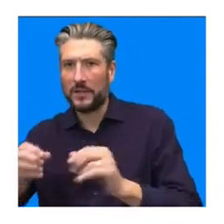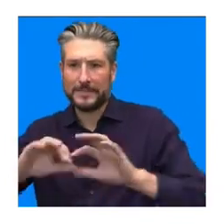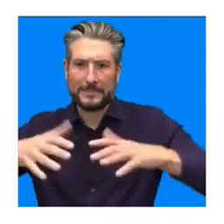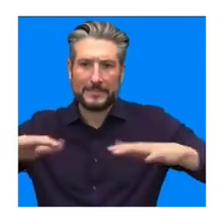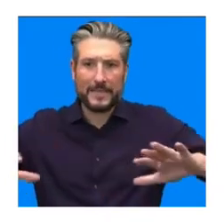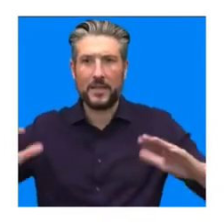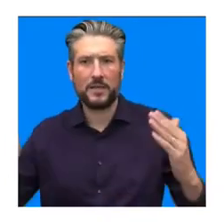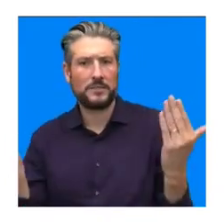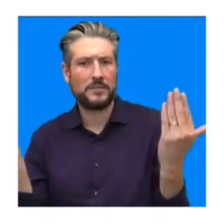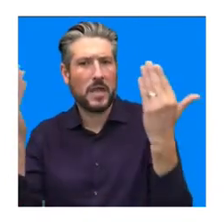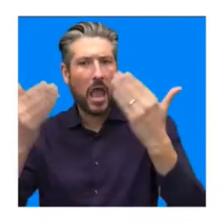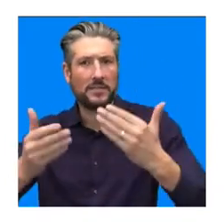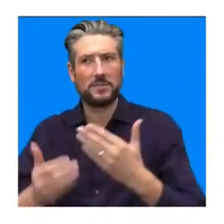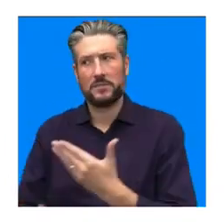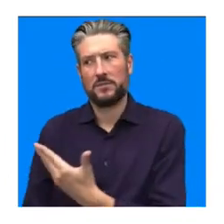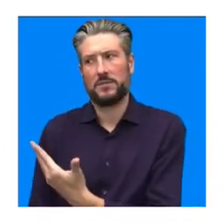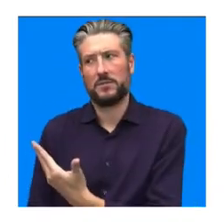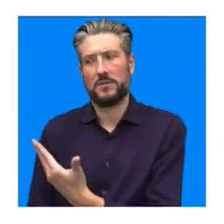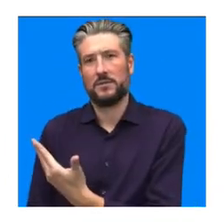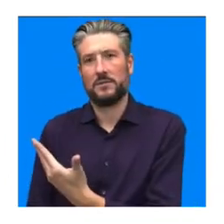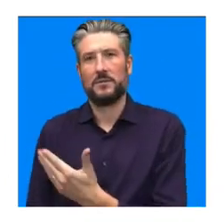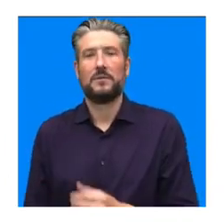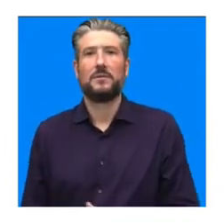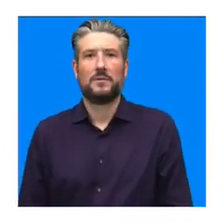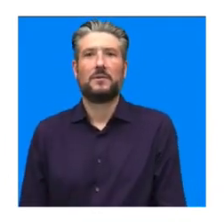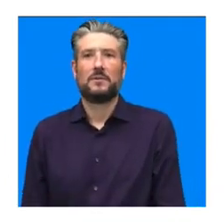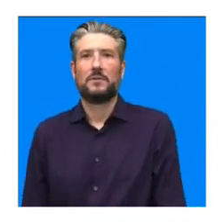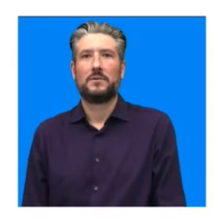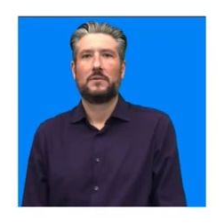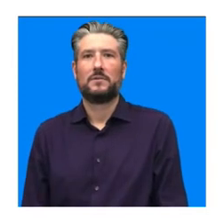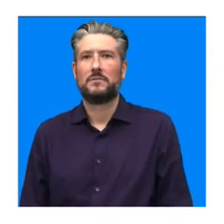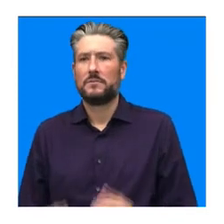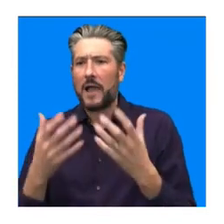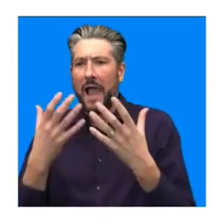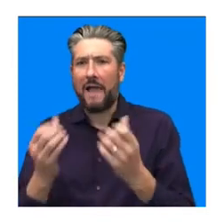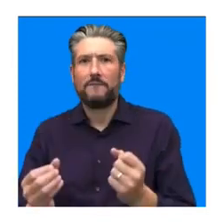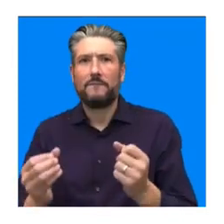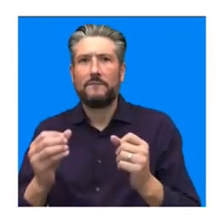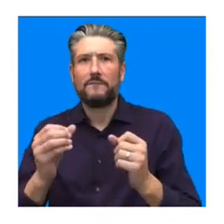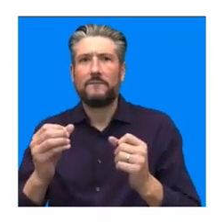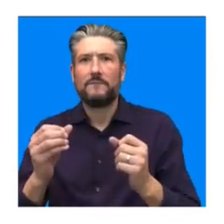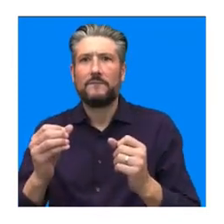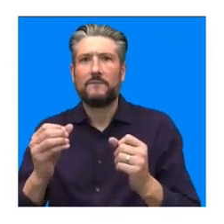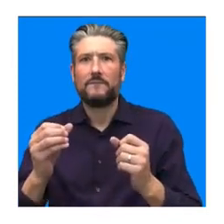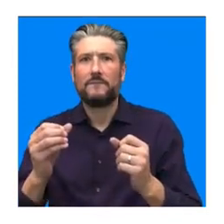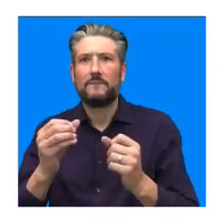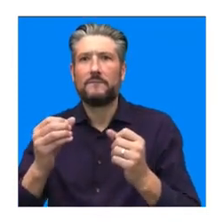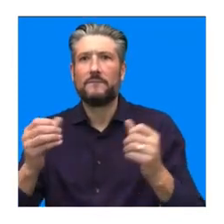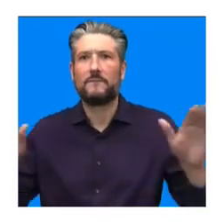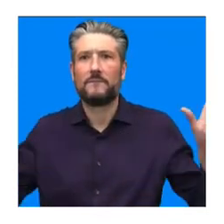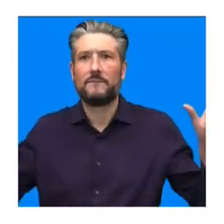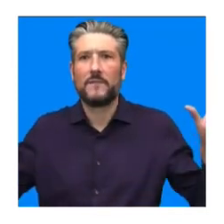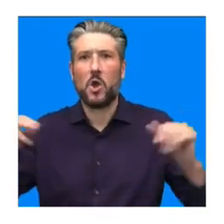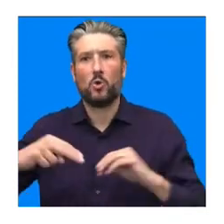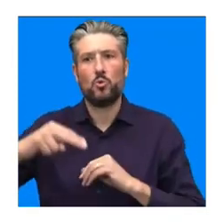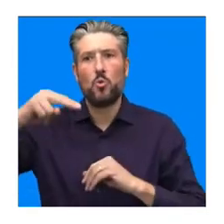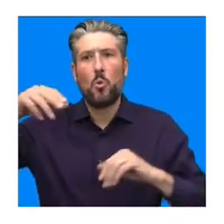us? More TVs illuminate the Angel of the North, a field of wheat, a flock of sheep and a fish and chip shop on a high